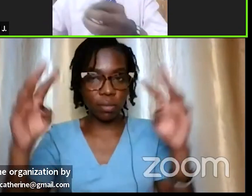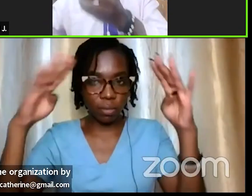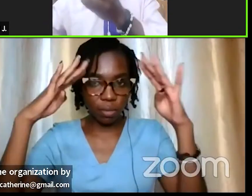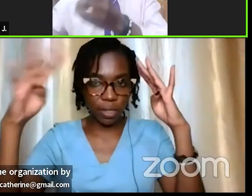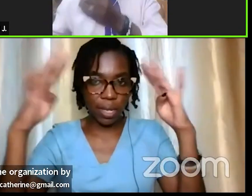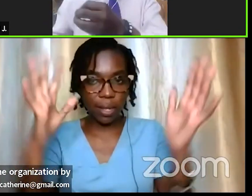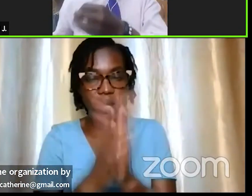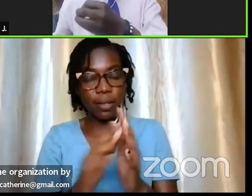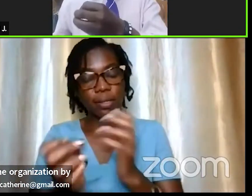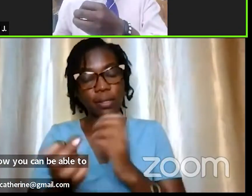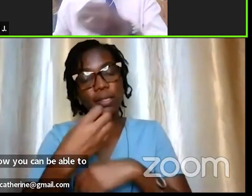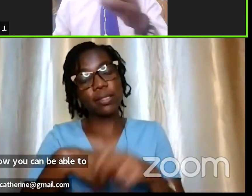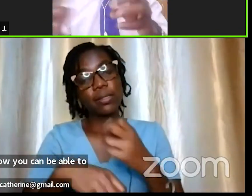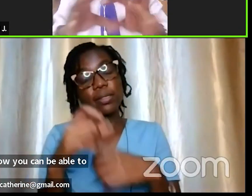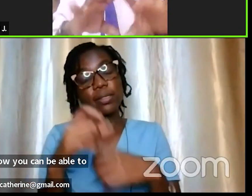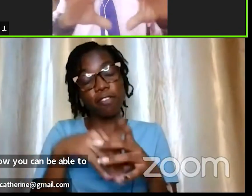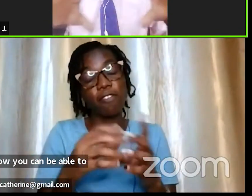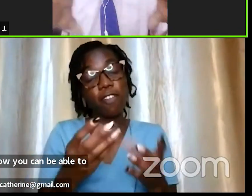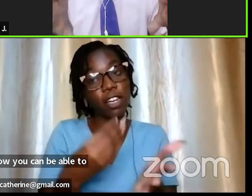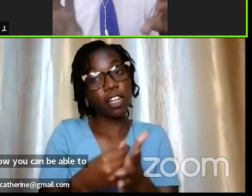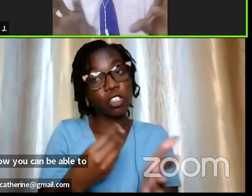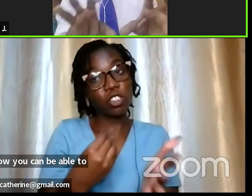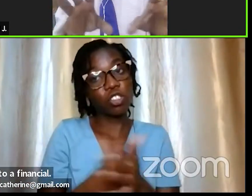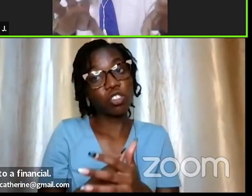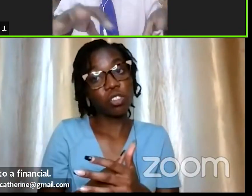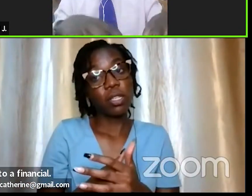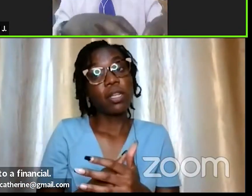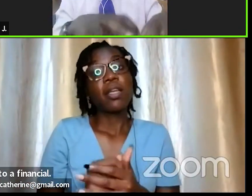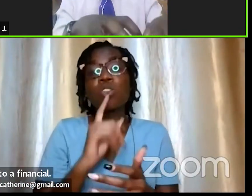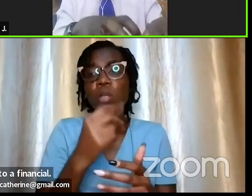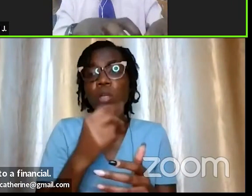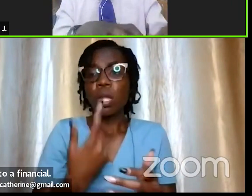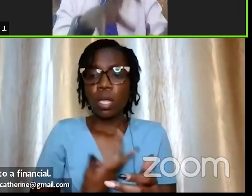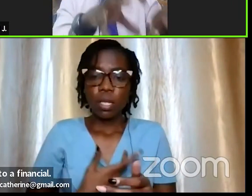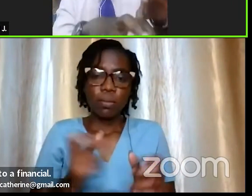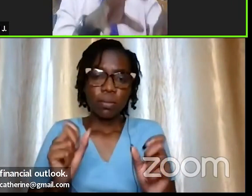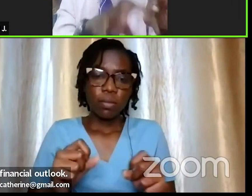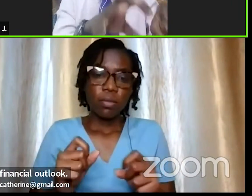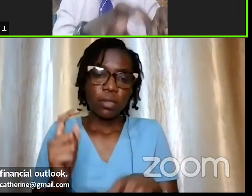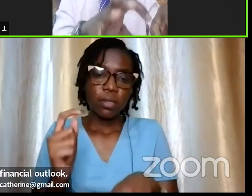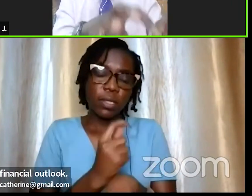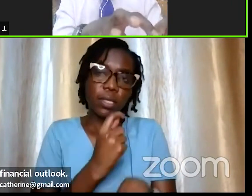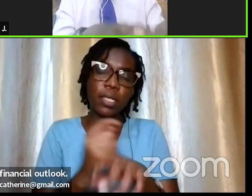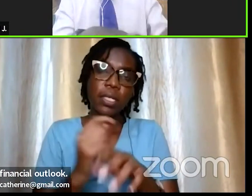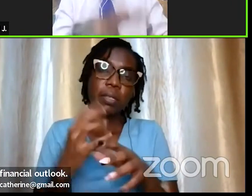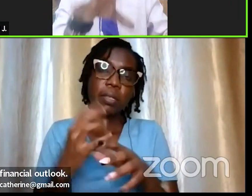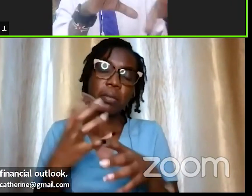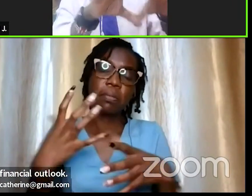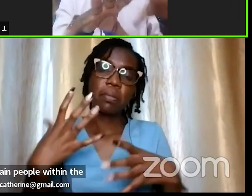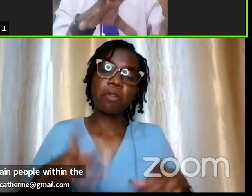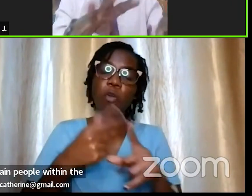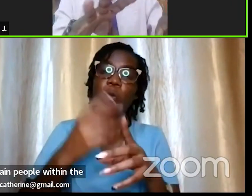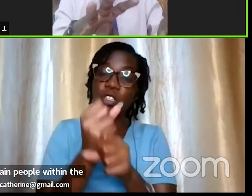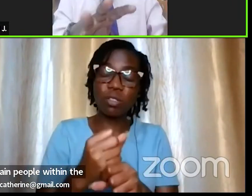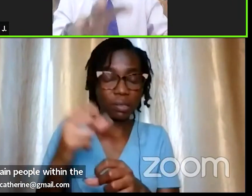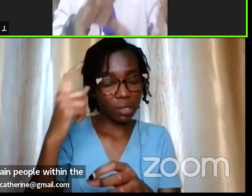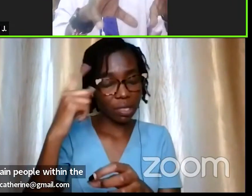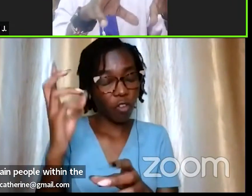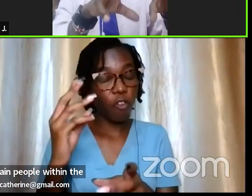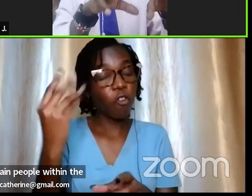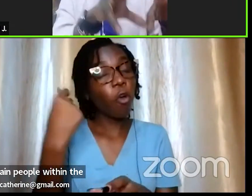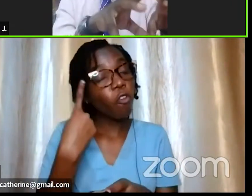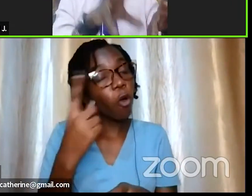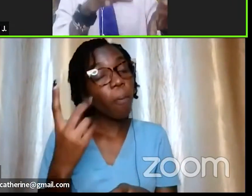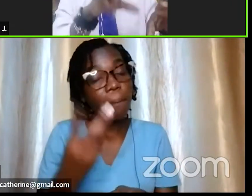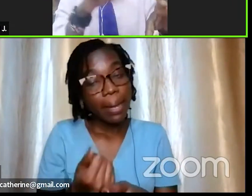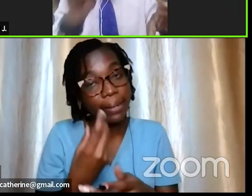into a financial outlook. Therefore, we should be able to train people within the organization, the psychology of money, the essence of money,